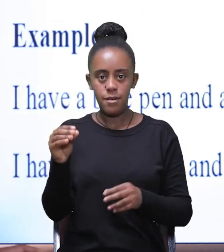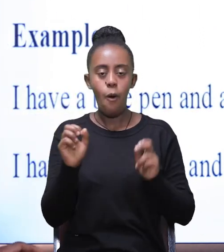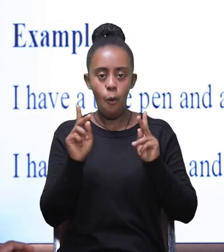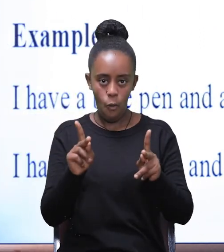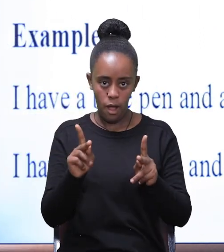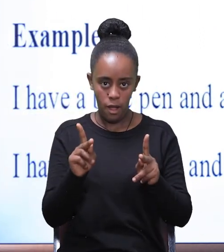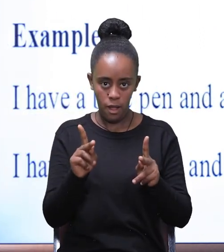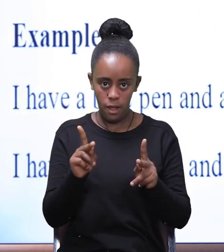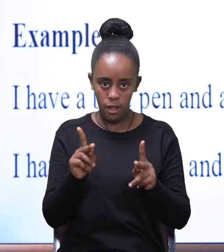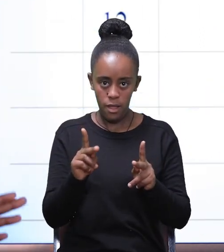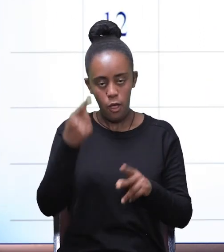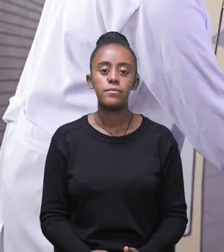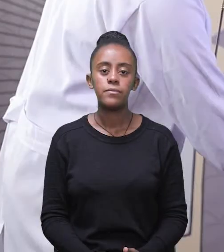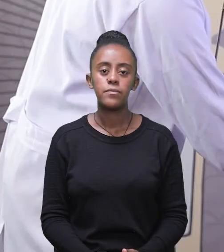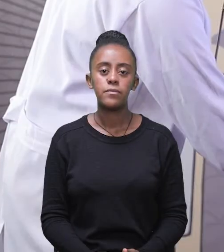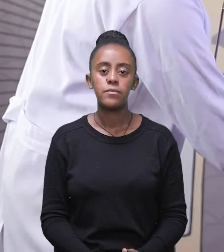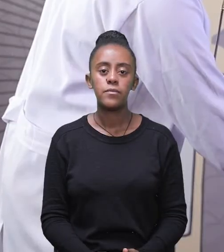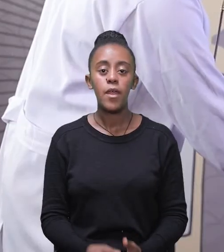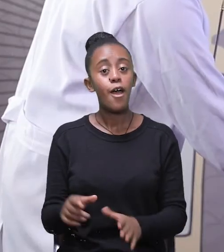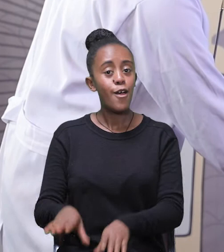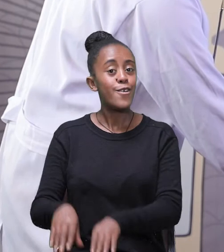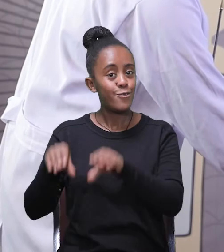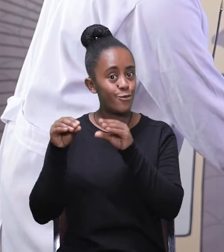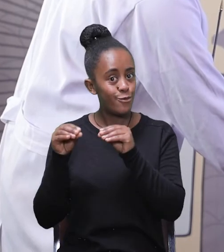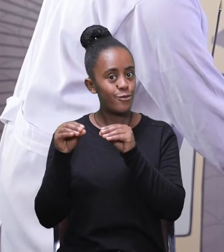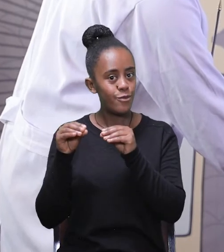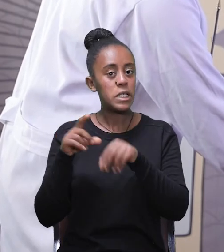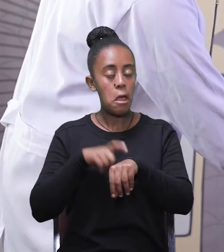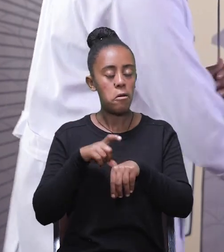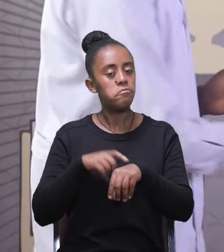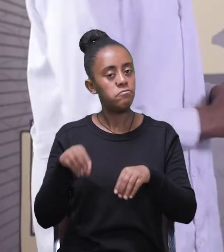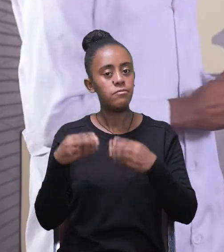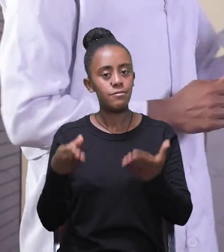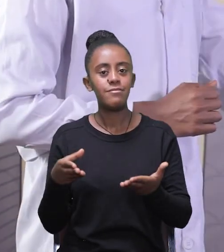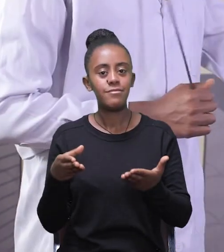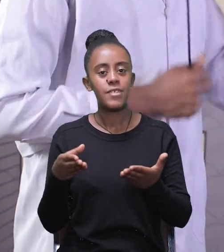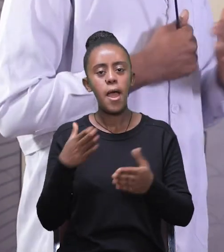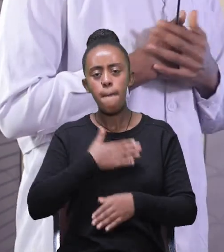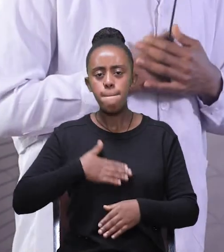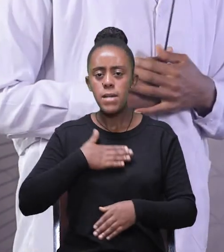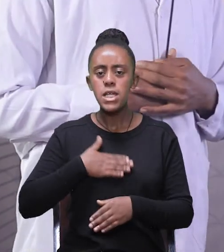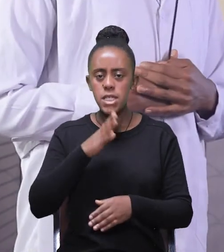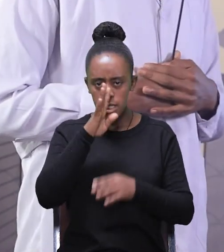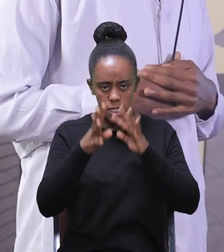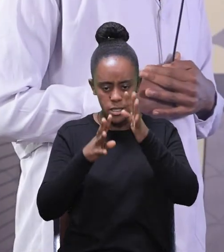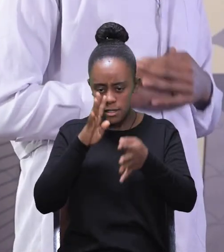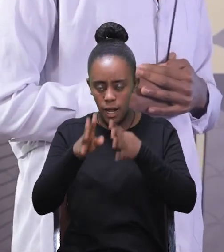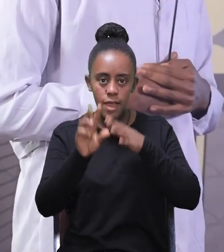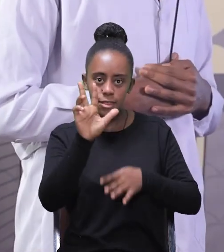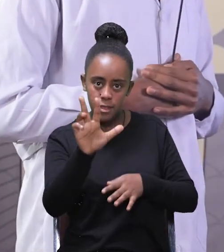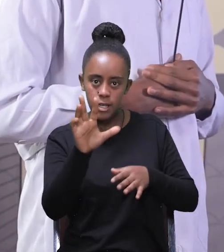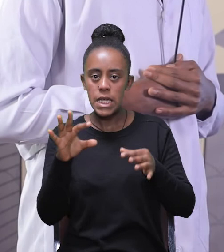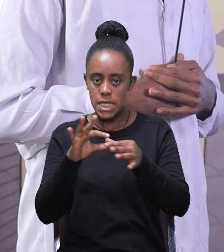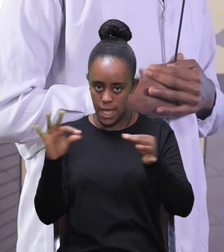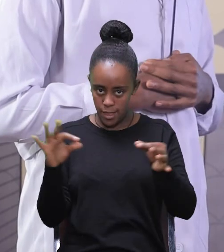us go to for the next point. Students, let me give you a time. Please create 3 sentences. Let me